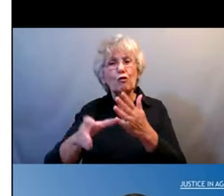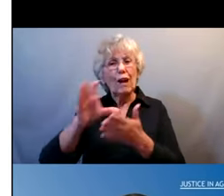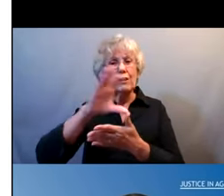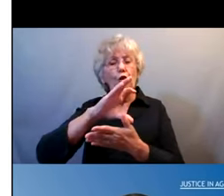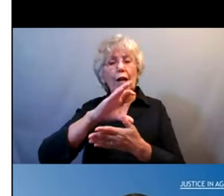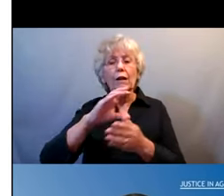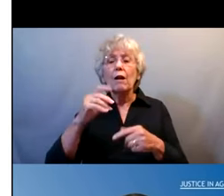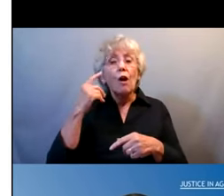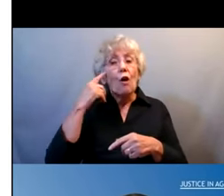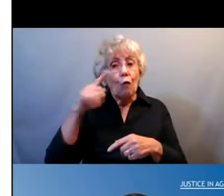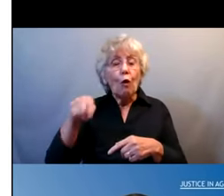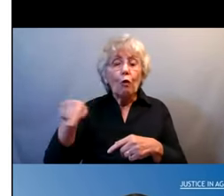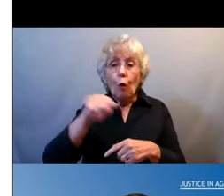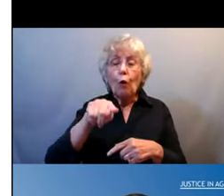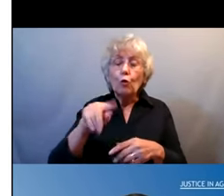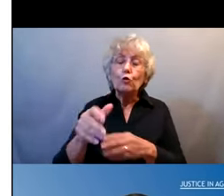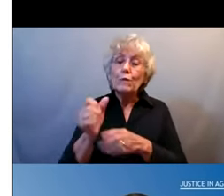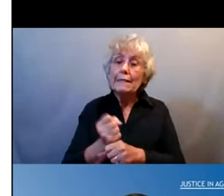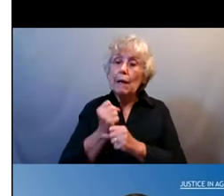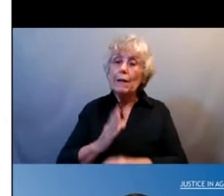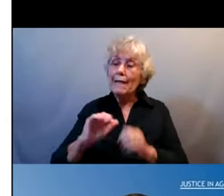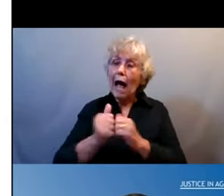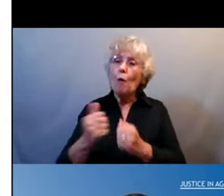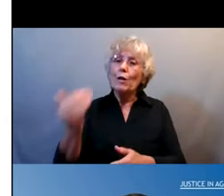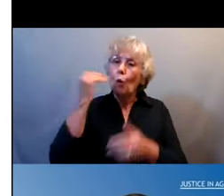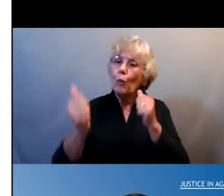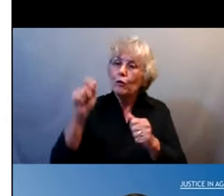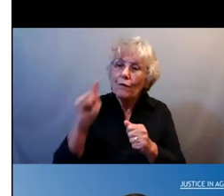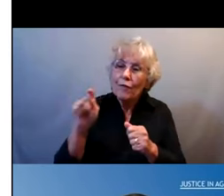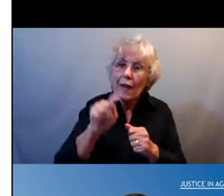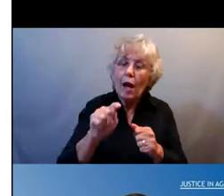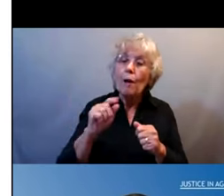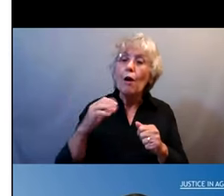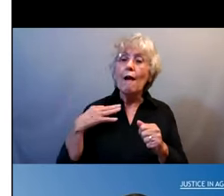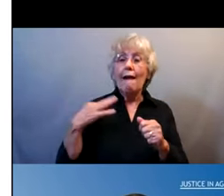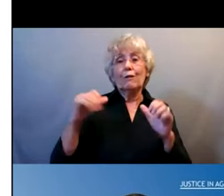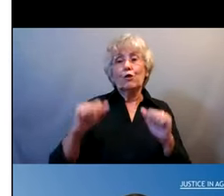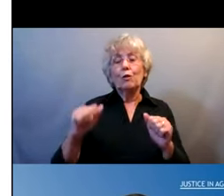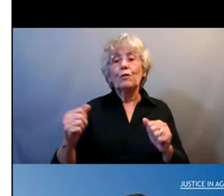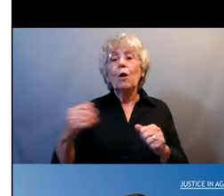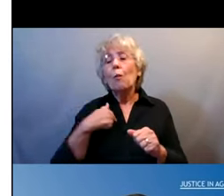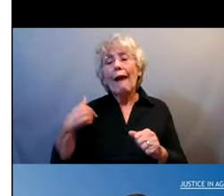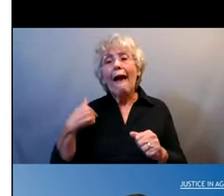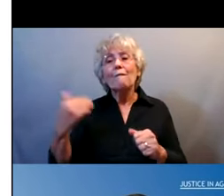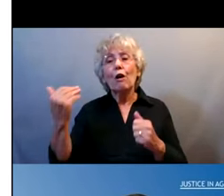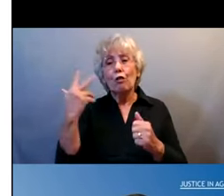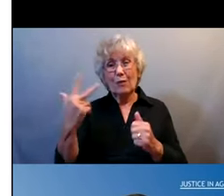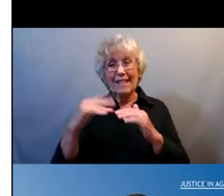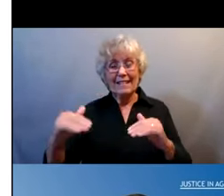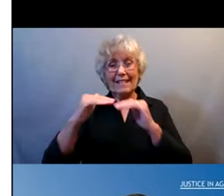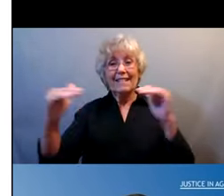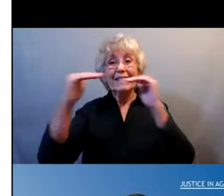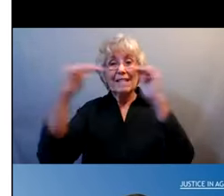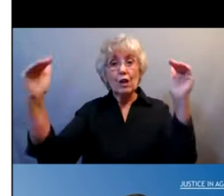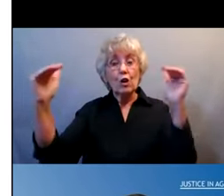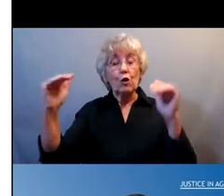individuals, the recipients would be eligible to take a three-tiered approach, readiness, pre and post survey